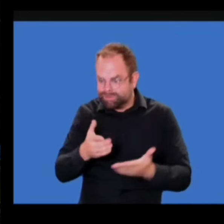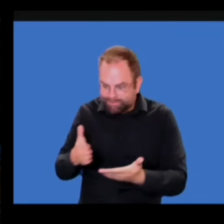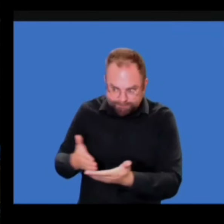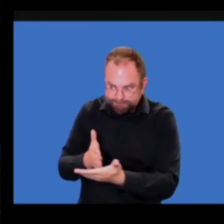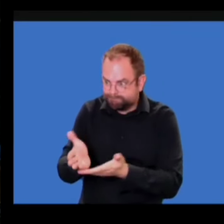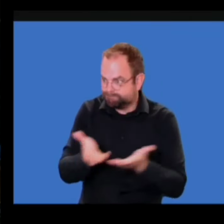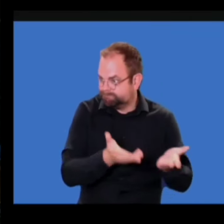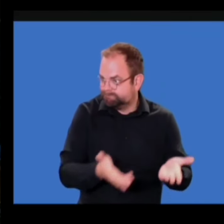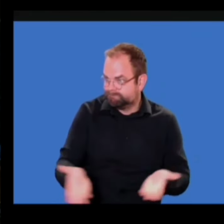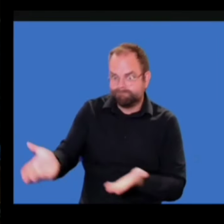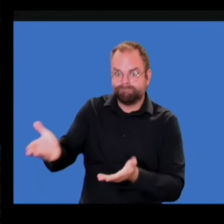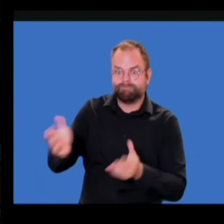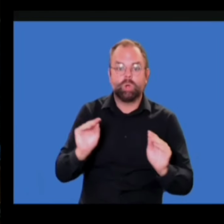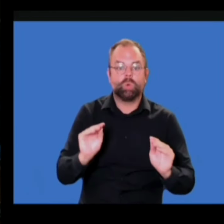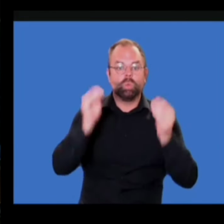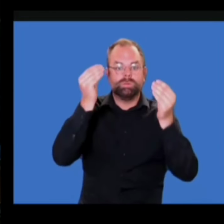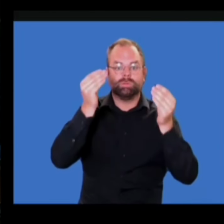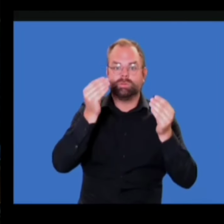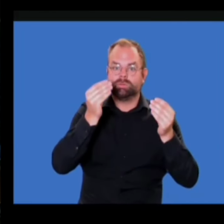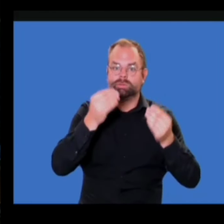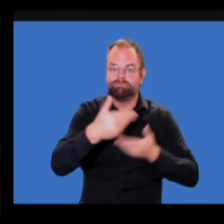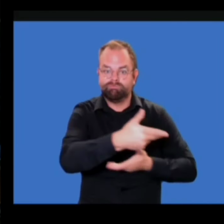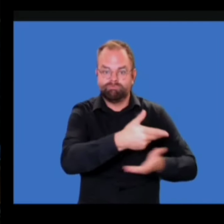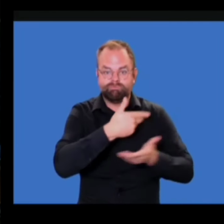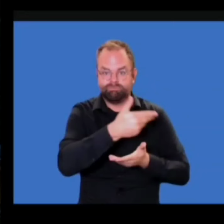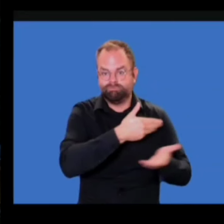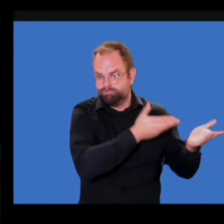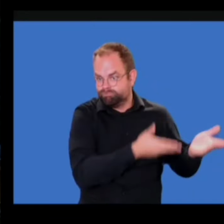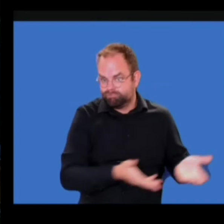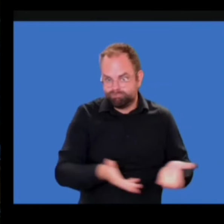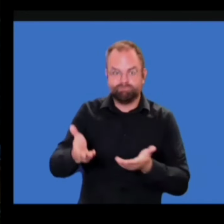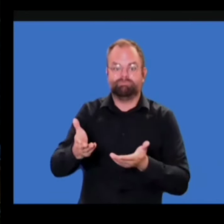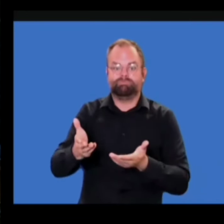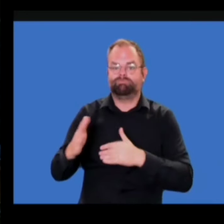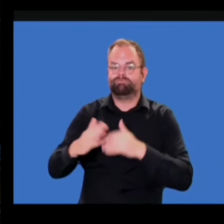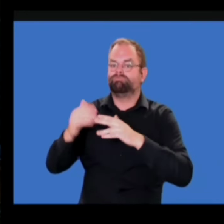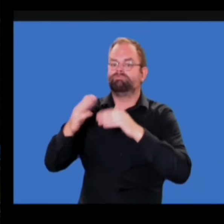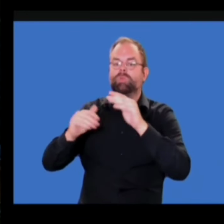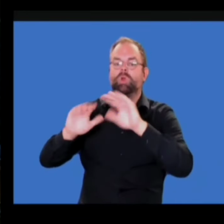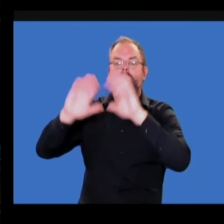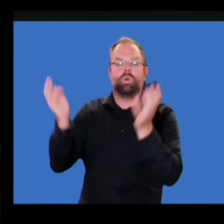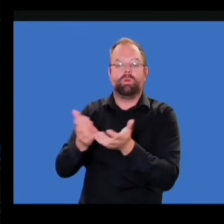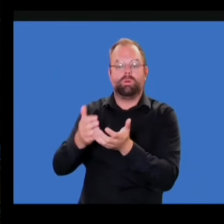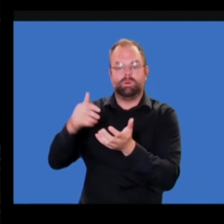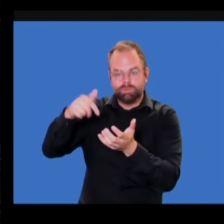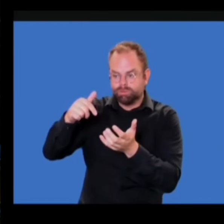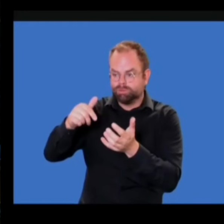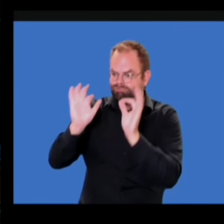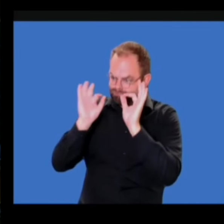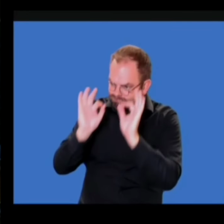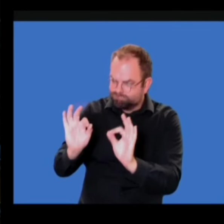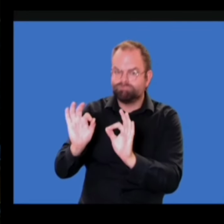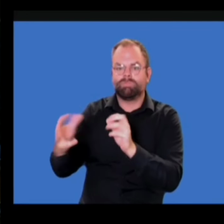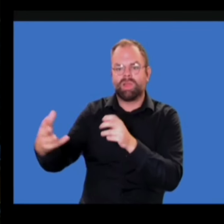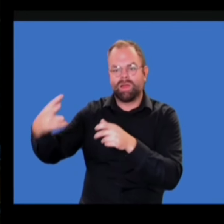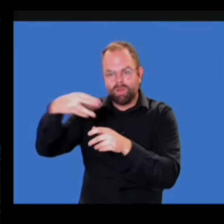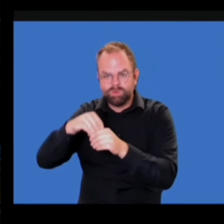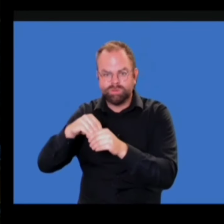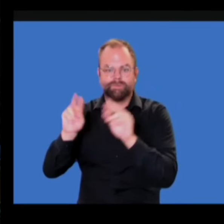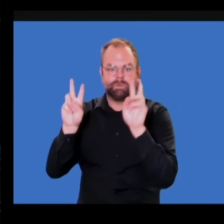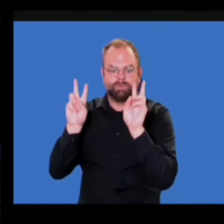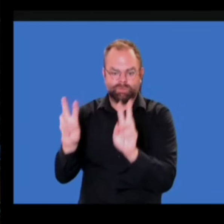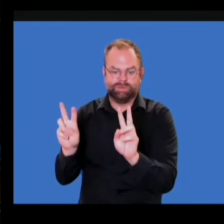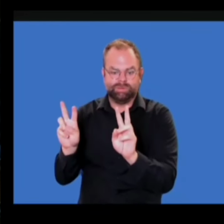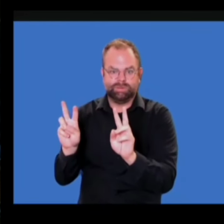our discussions and the valuable insights that we emerge from this dialogue. Thank you